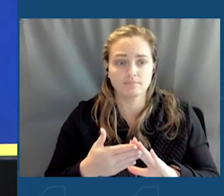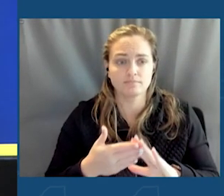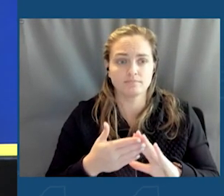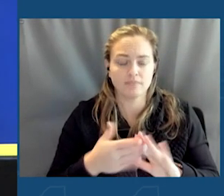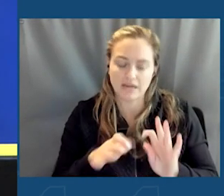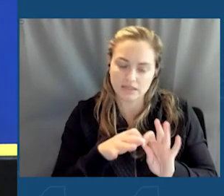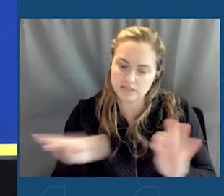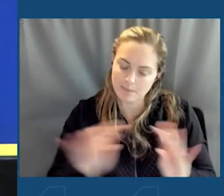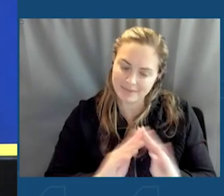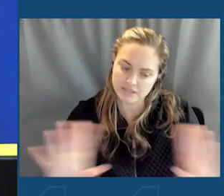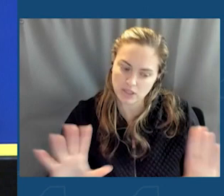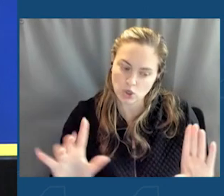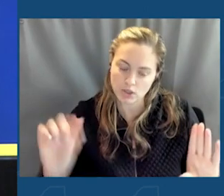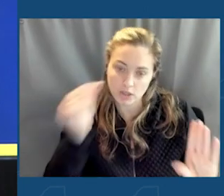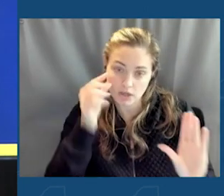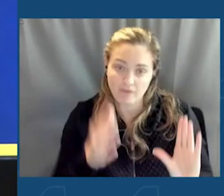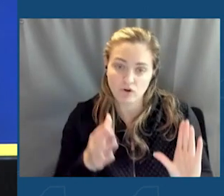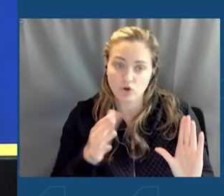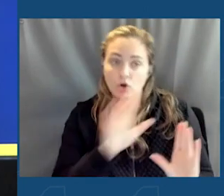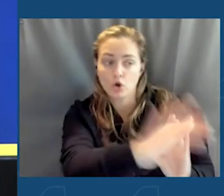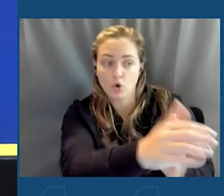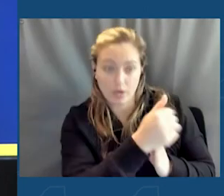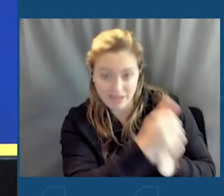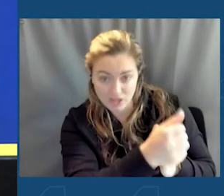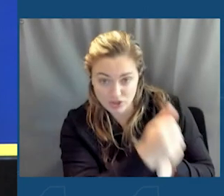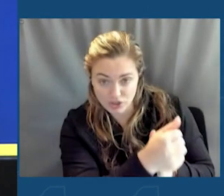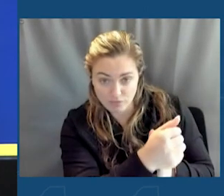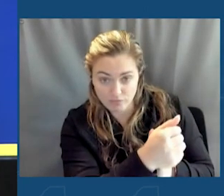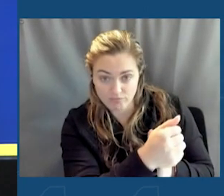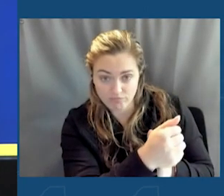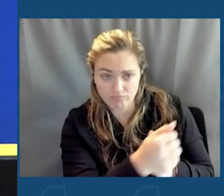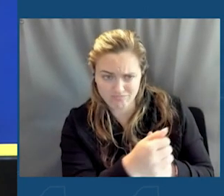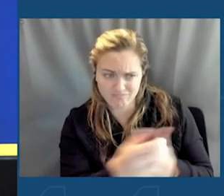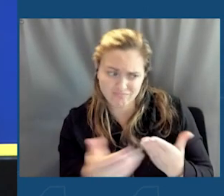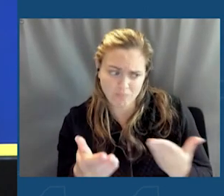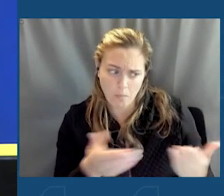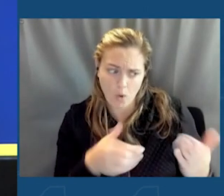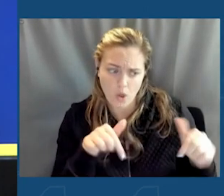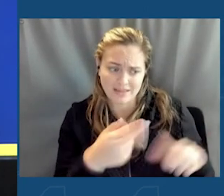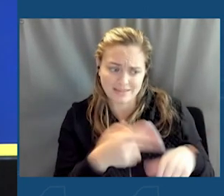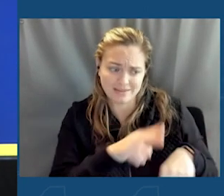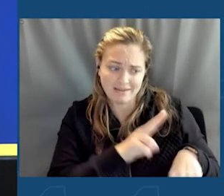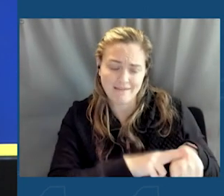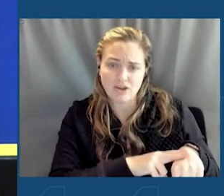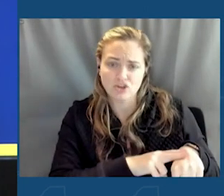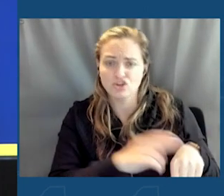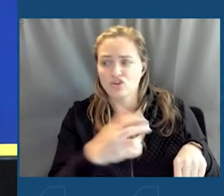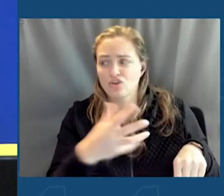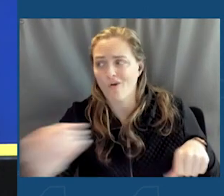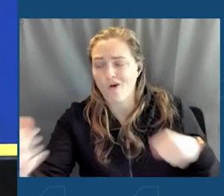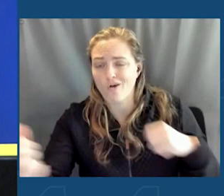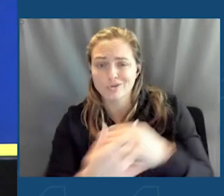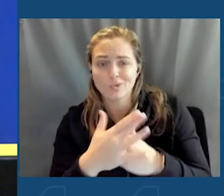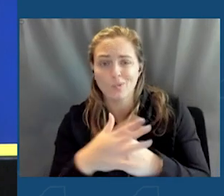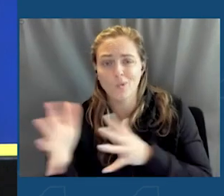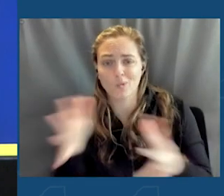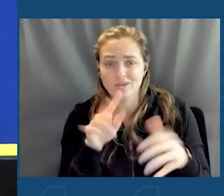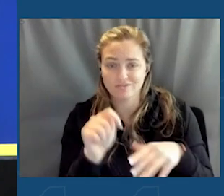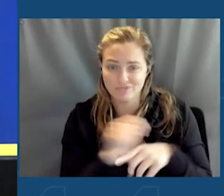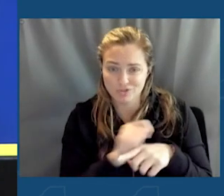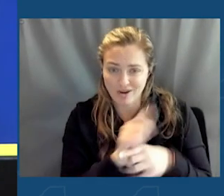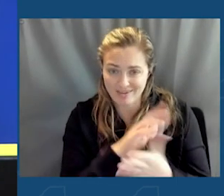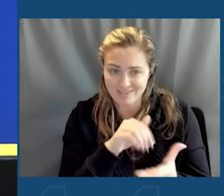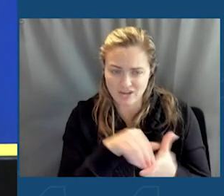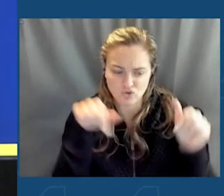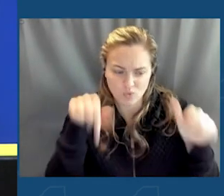that the governor and her leadership has brought this National Offshore Wind Training Center to this community,